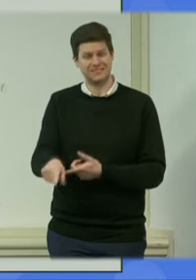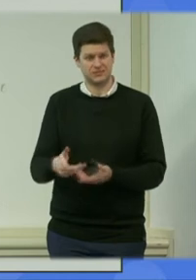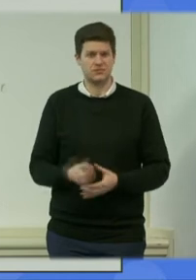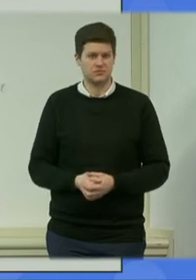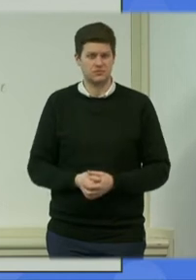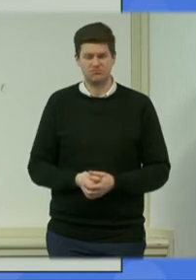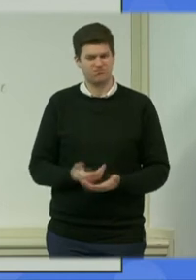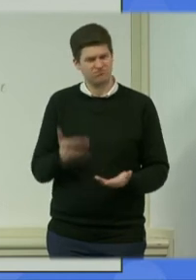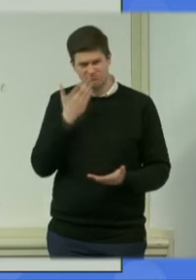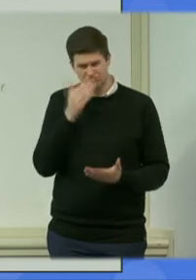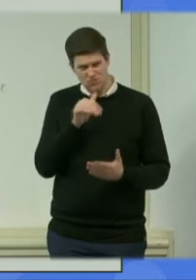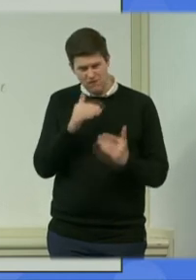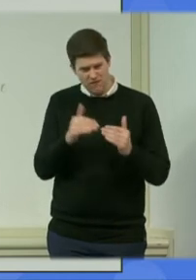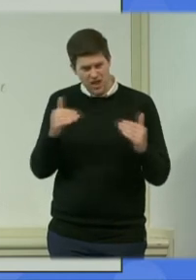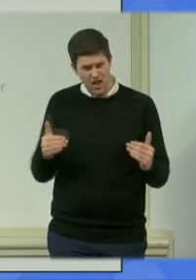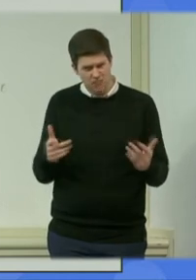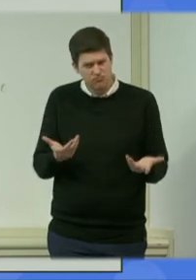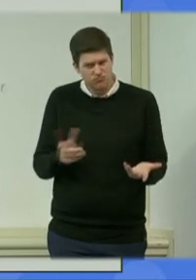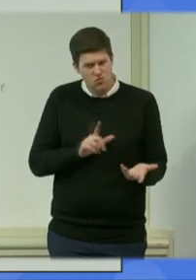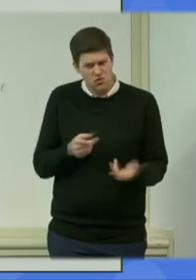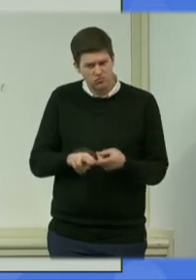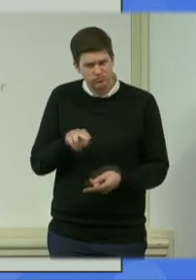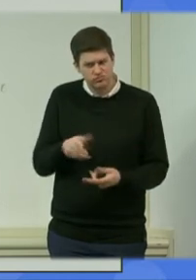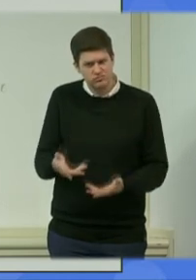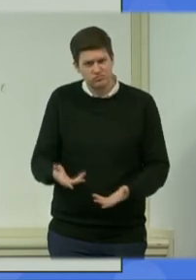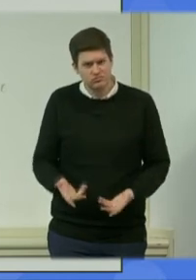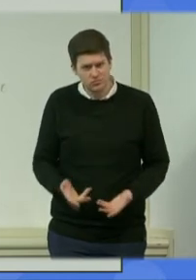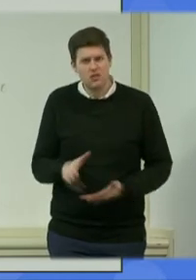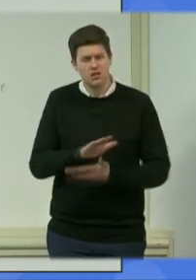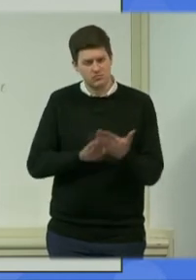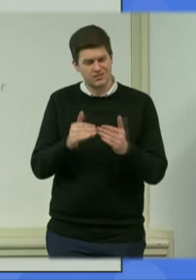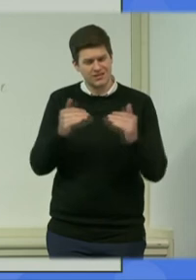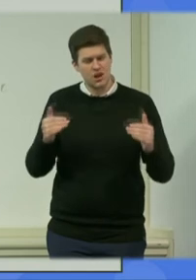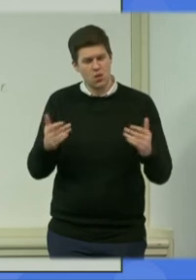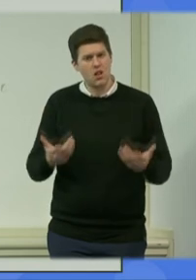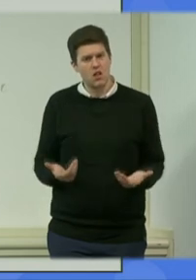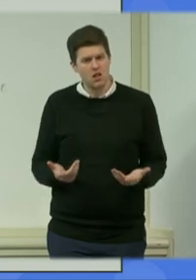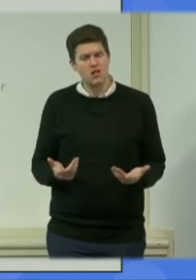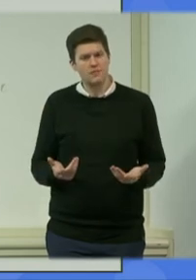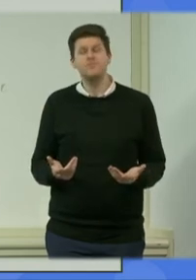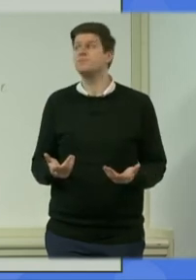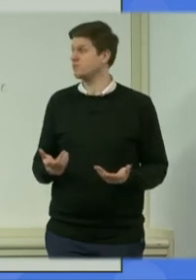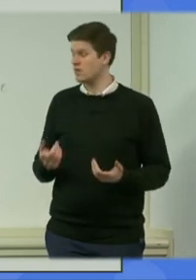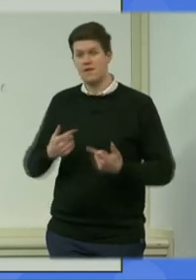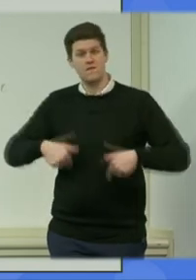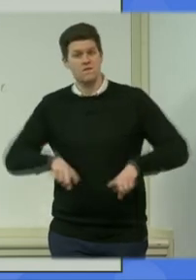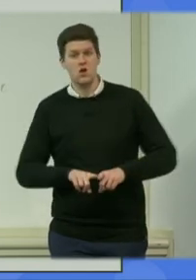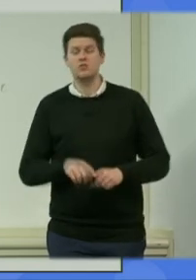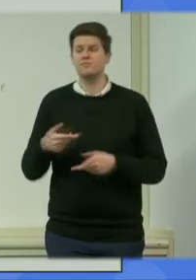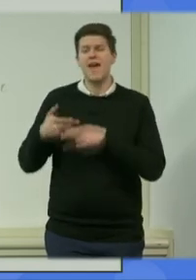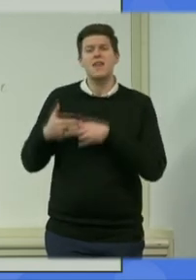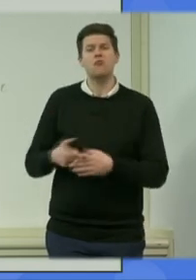fair. So why would you not increase those taxes to equal? And for us, we'd replace the inheritance